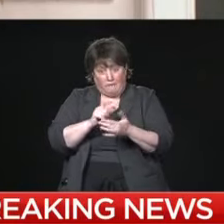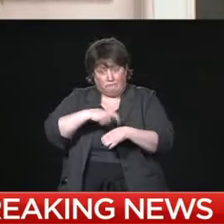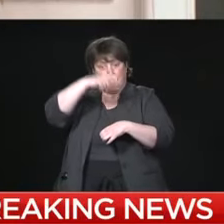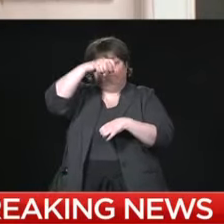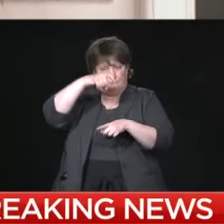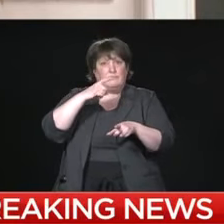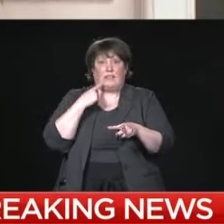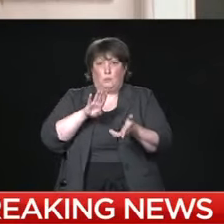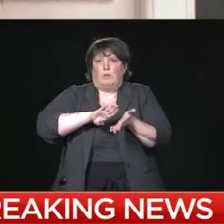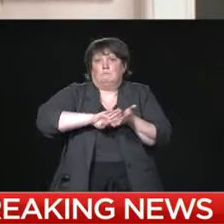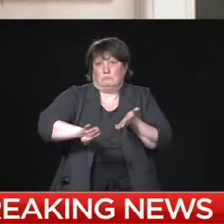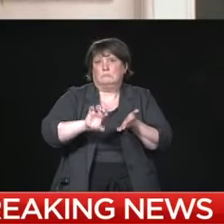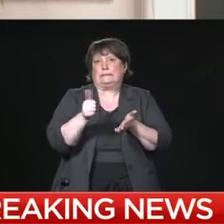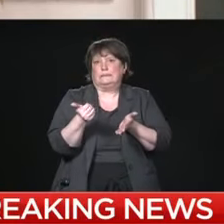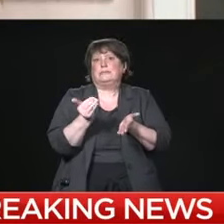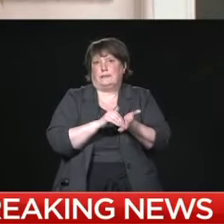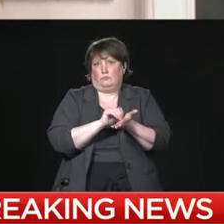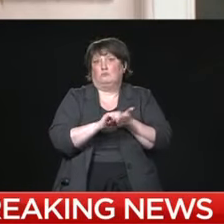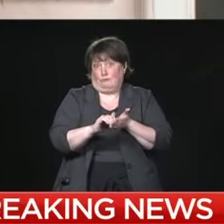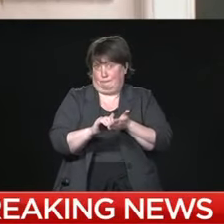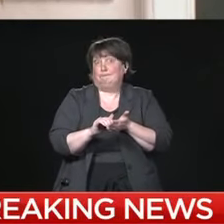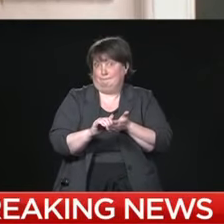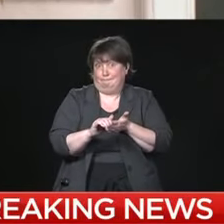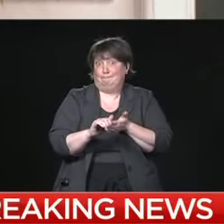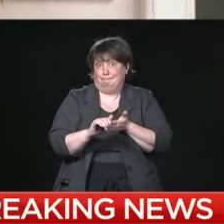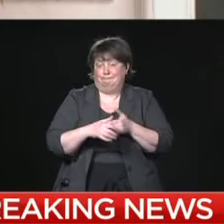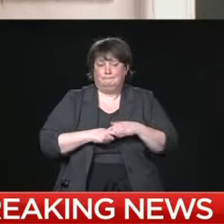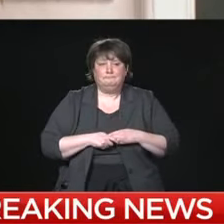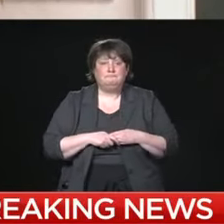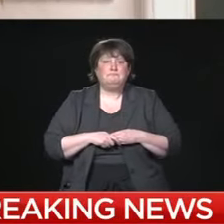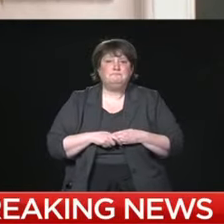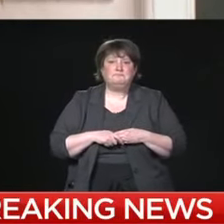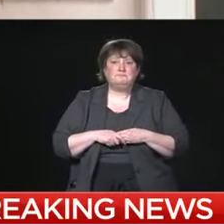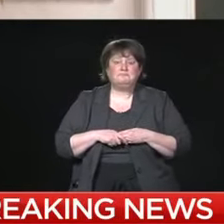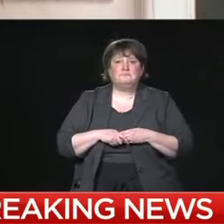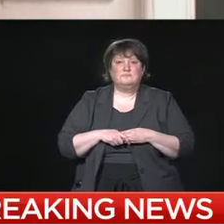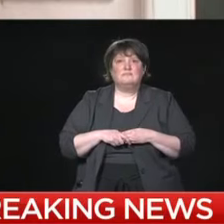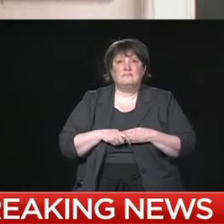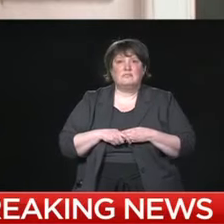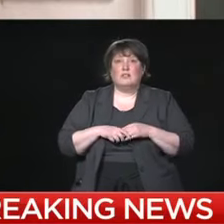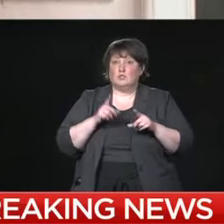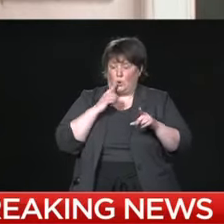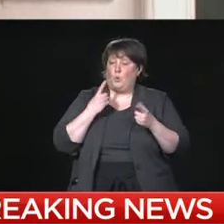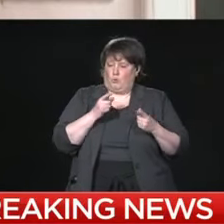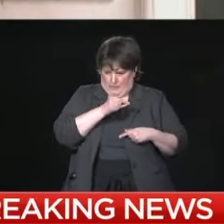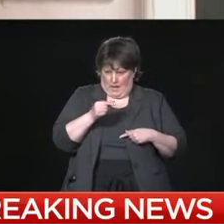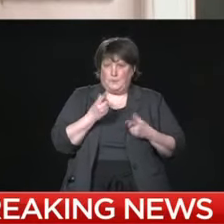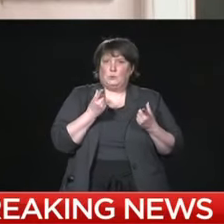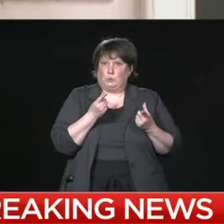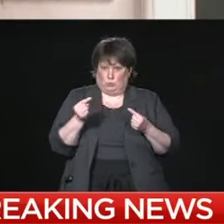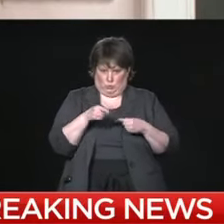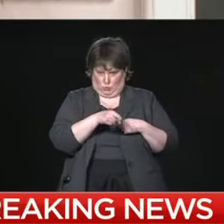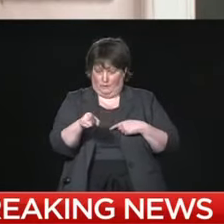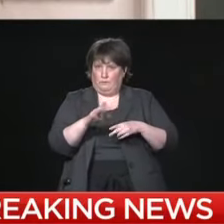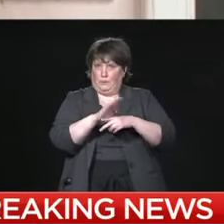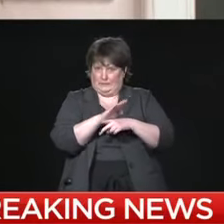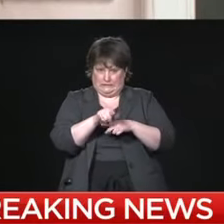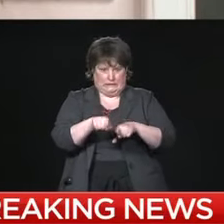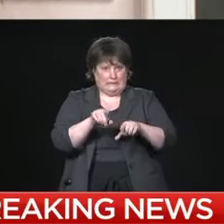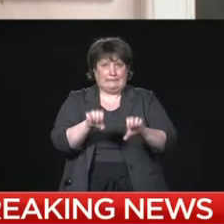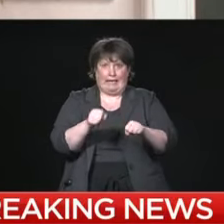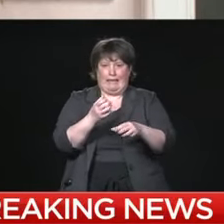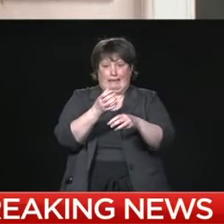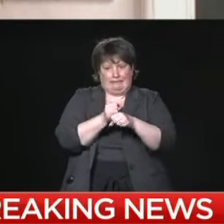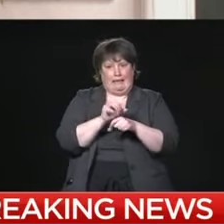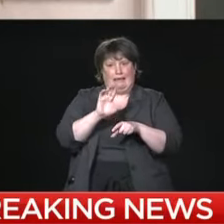conditions will be non-repayable at the end. So there are direct measures for companies to be able to get the